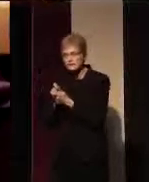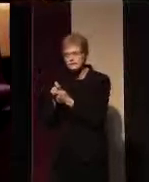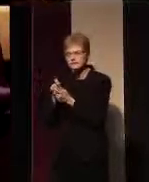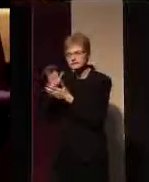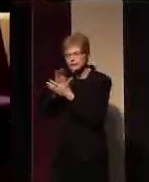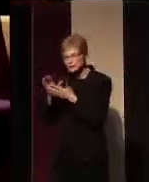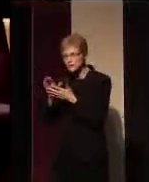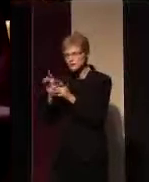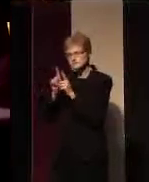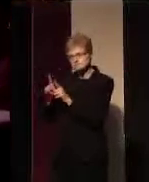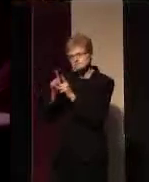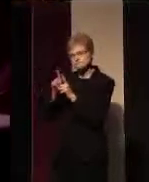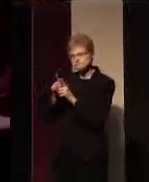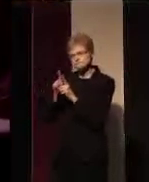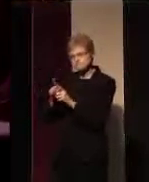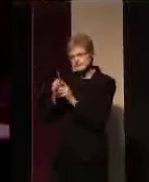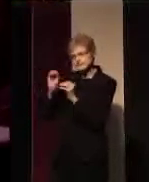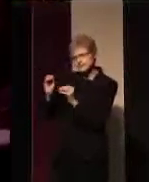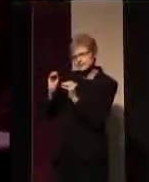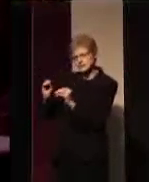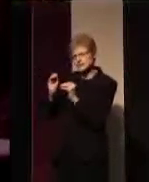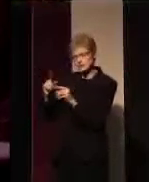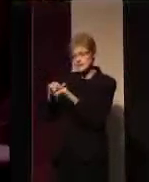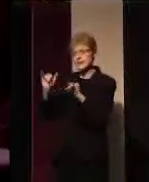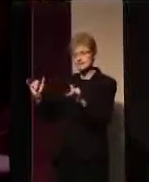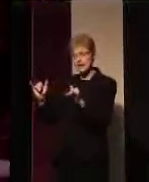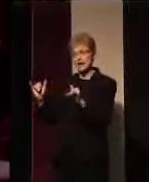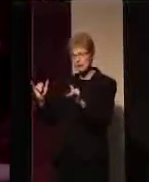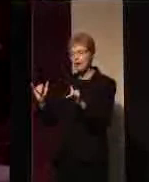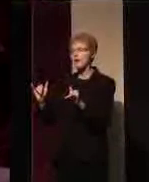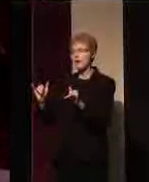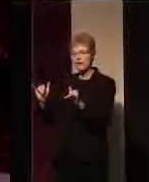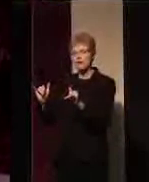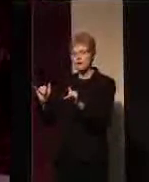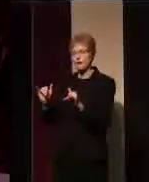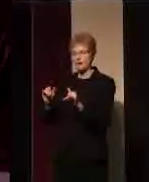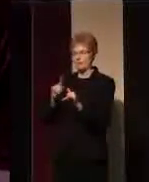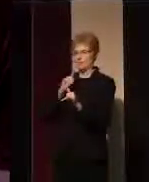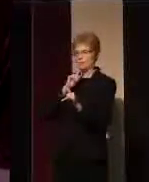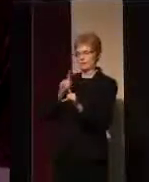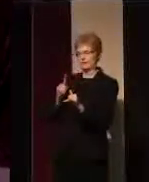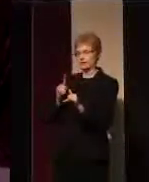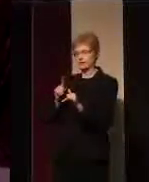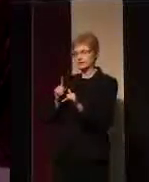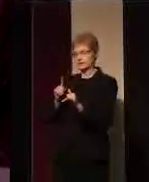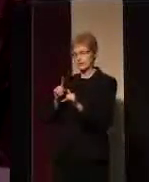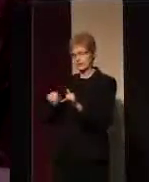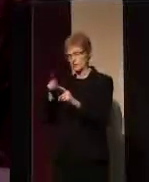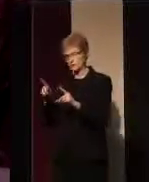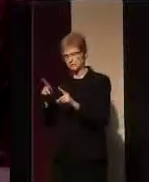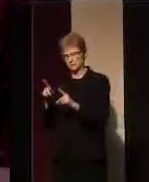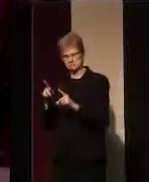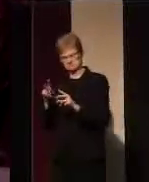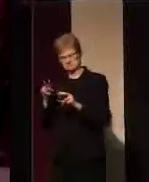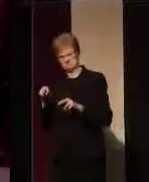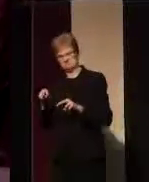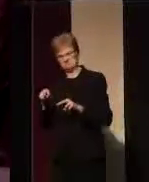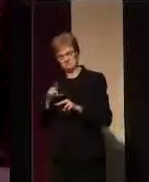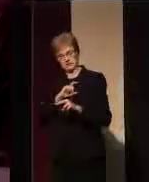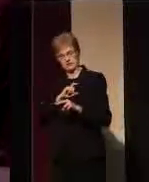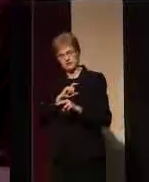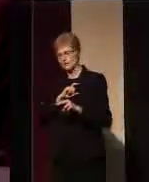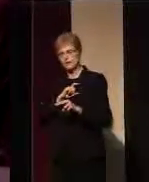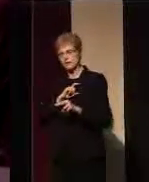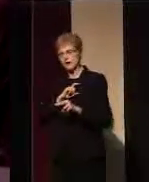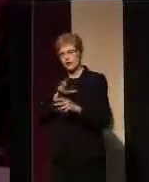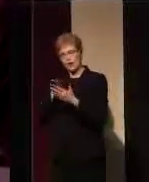frankly, that mentoring process at the same time ends up breaking down biases about what that profession is all about, and people will come to understand, because